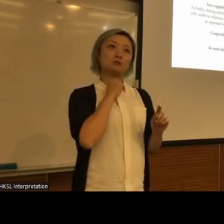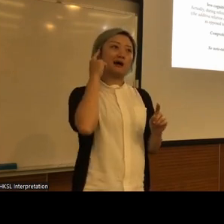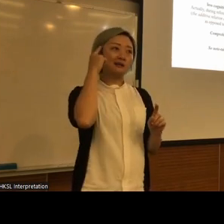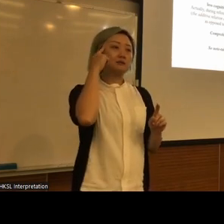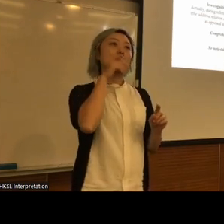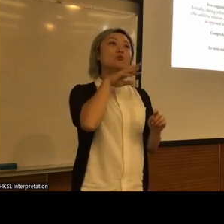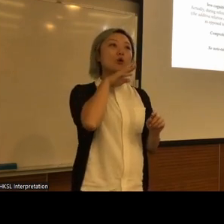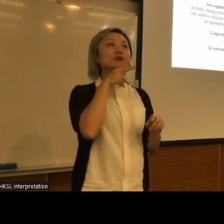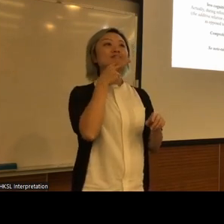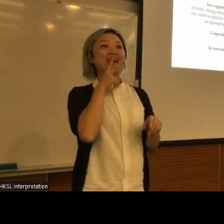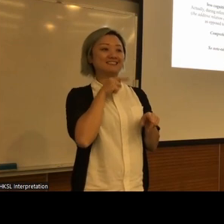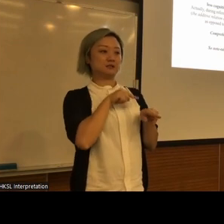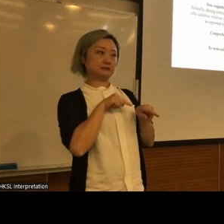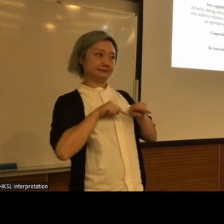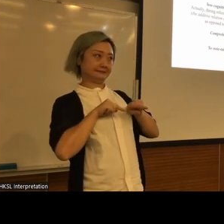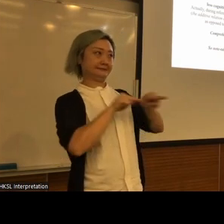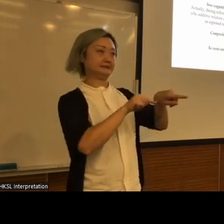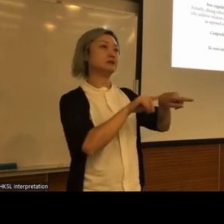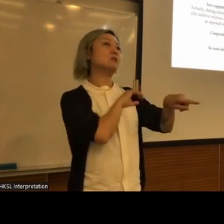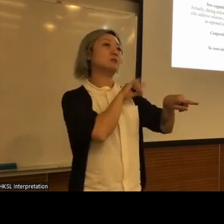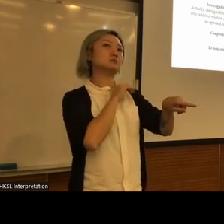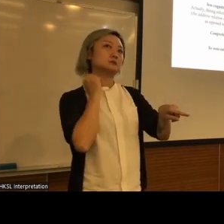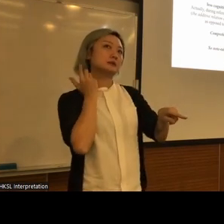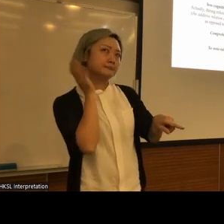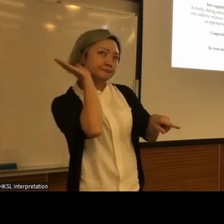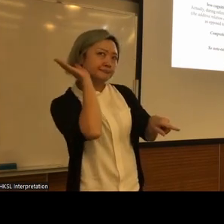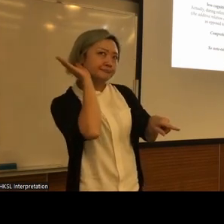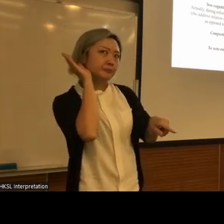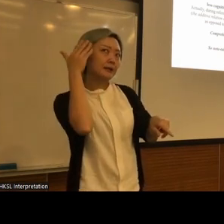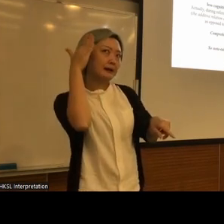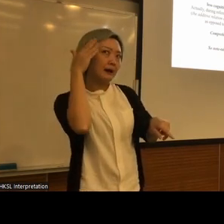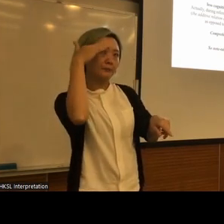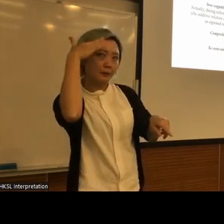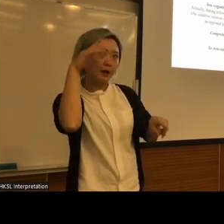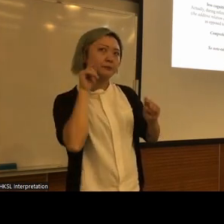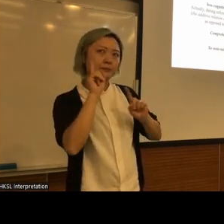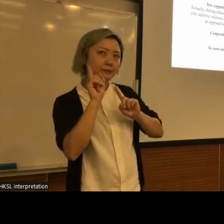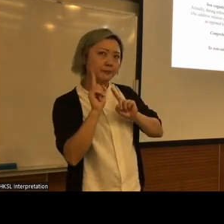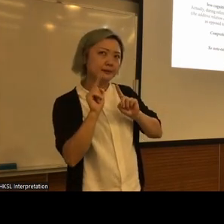pressure during this comprehension phase while people are listening.